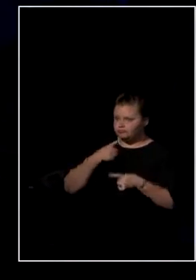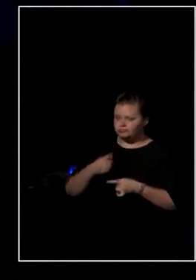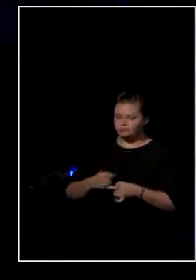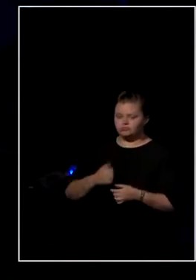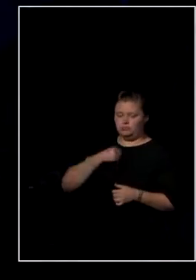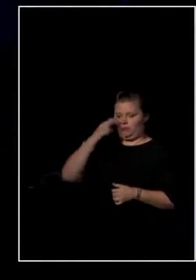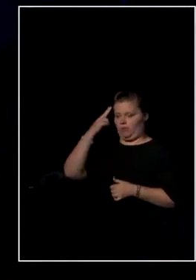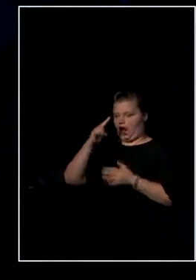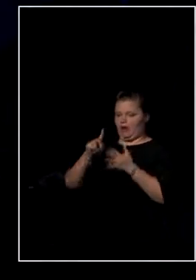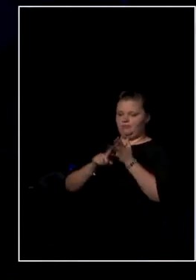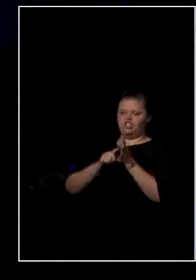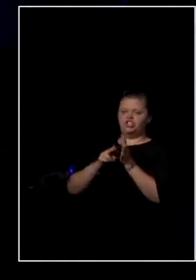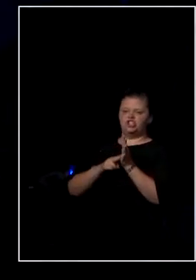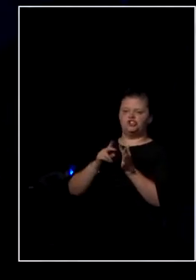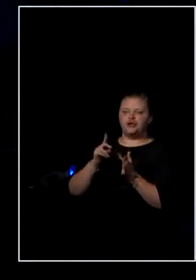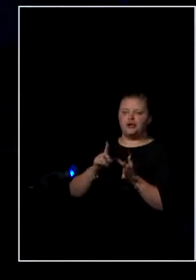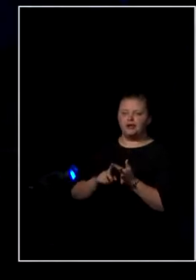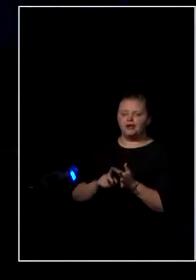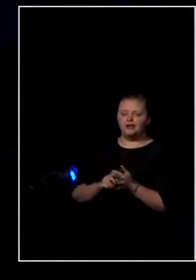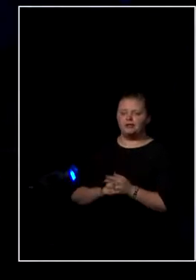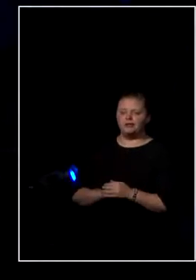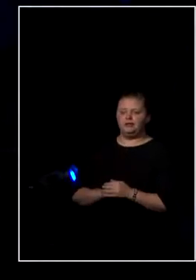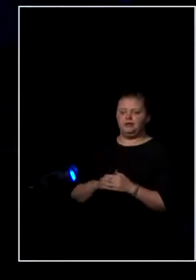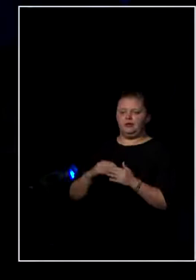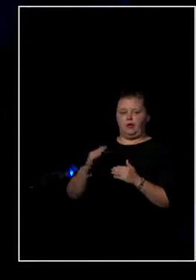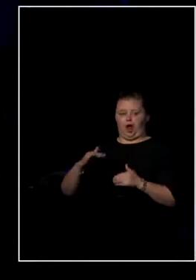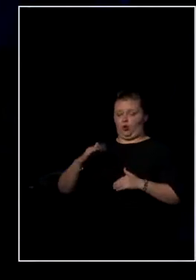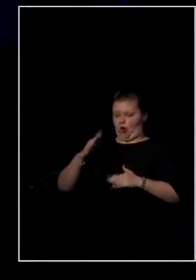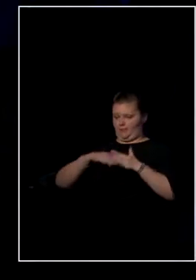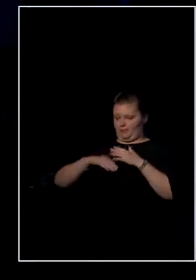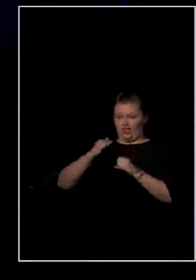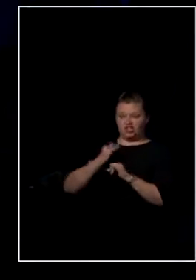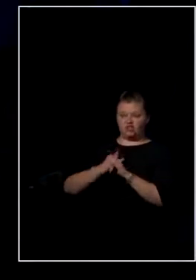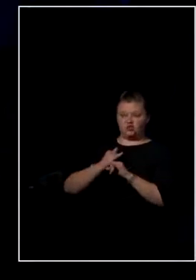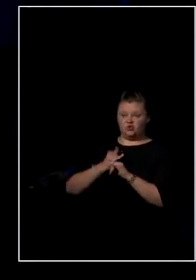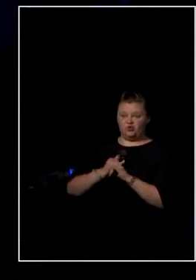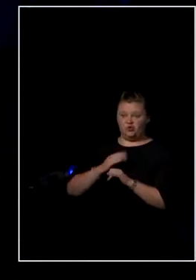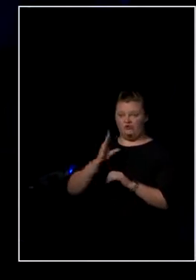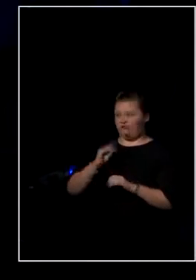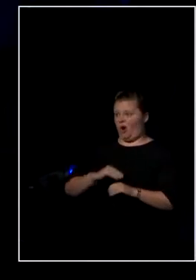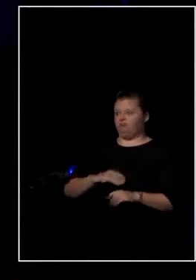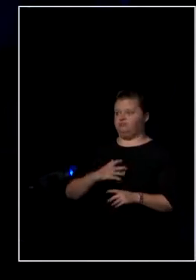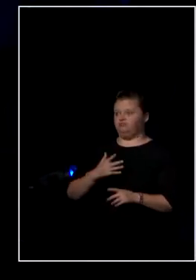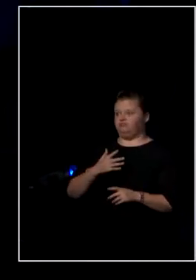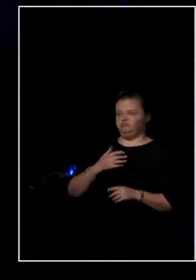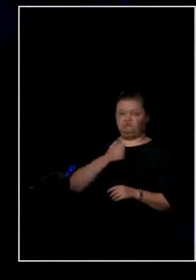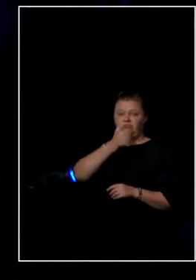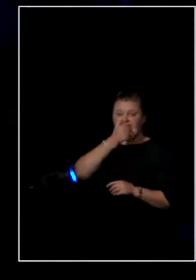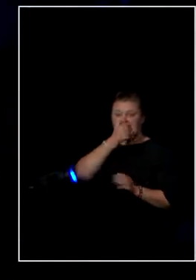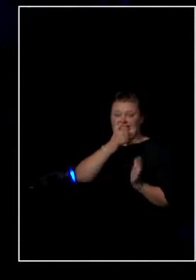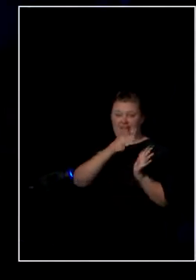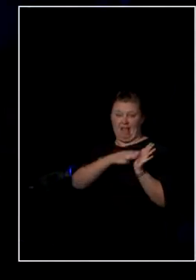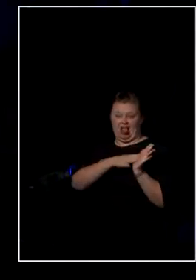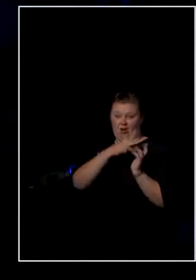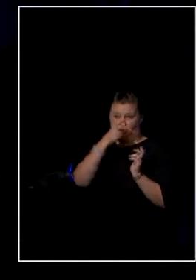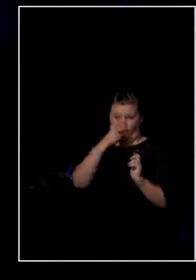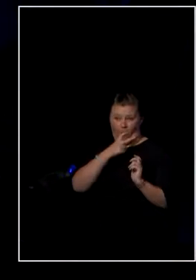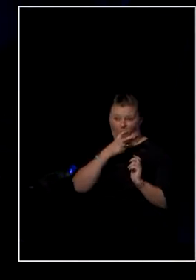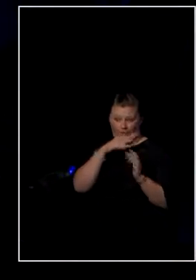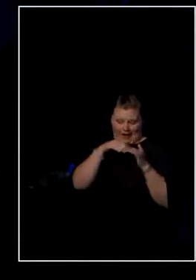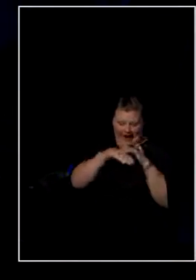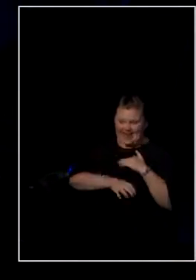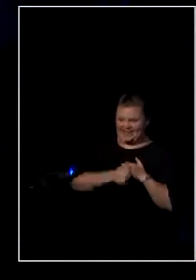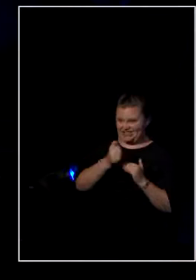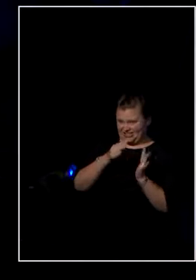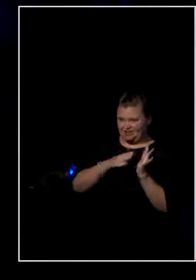my name's Jane, I was brought up in institutions from the age of 6 months old, but I was even under